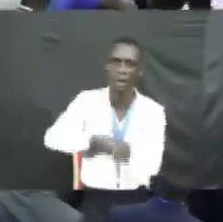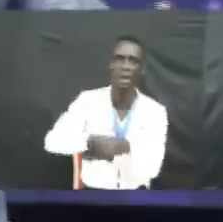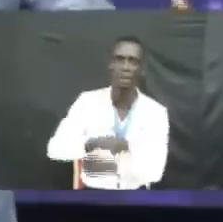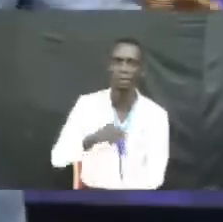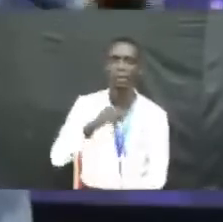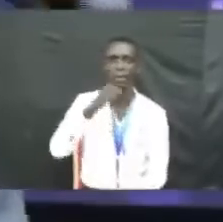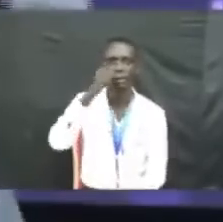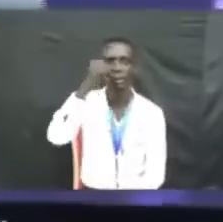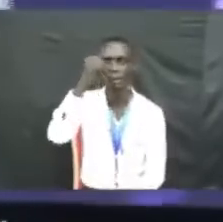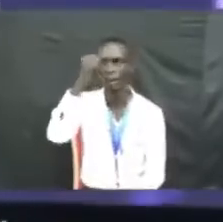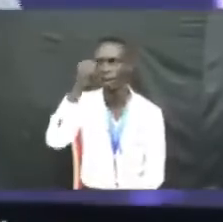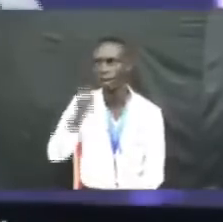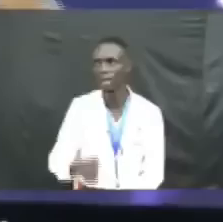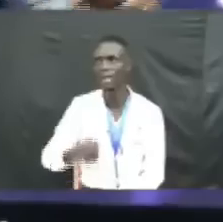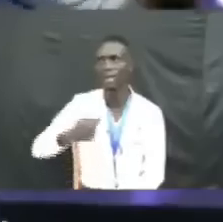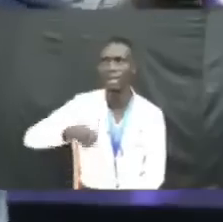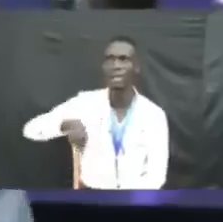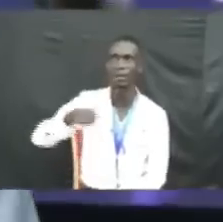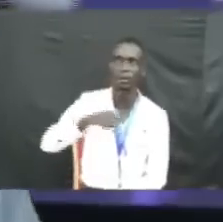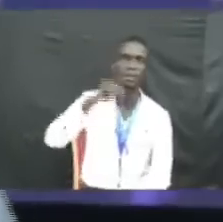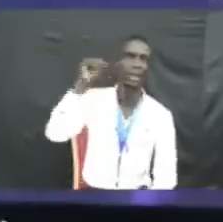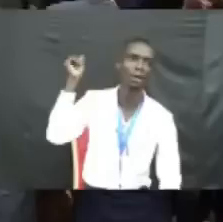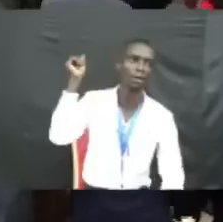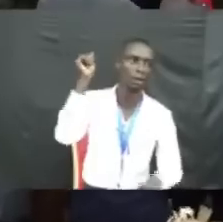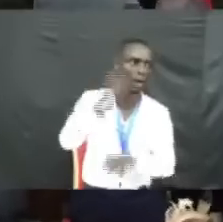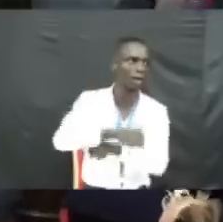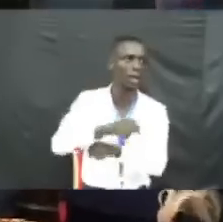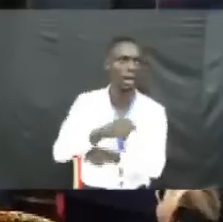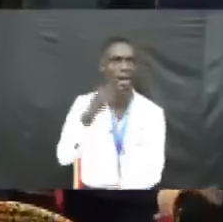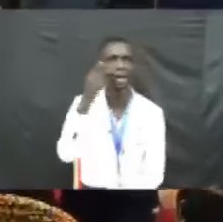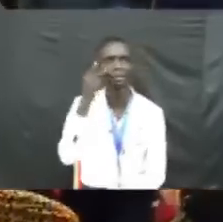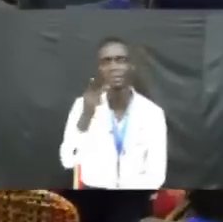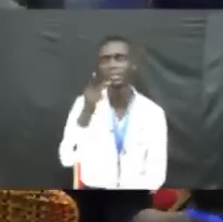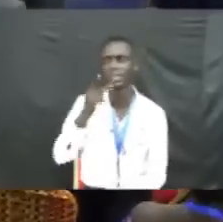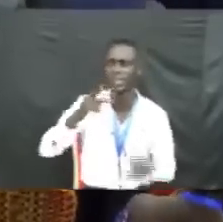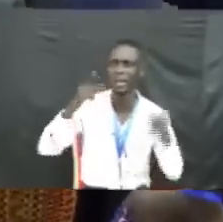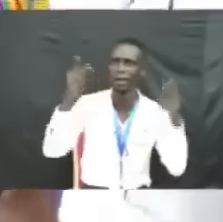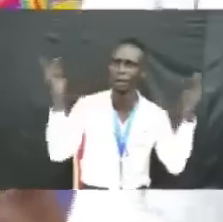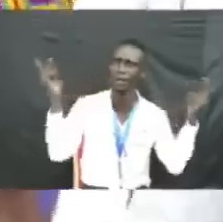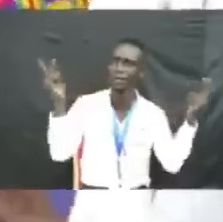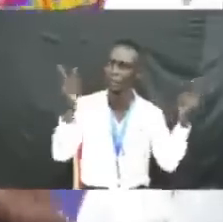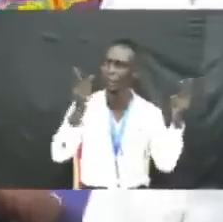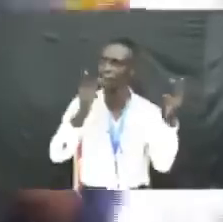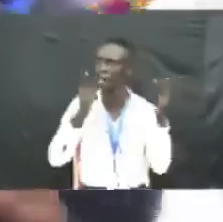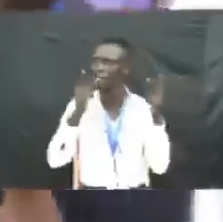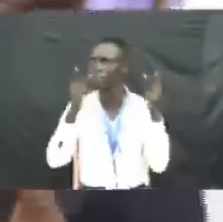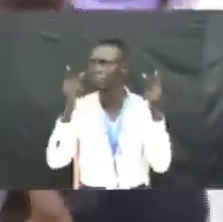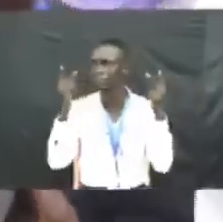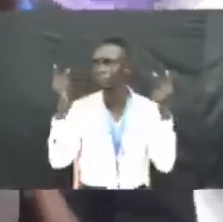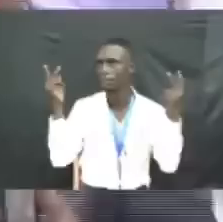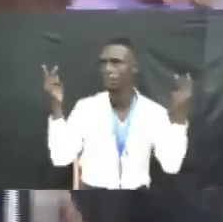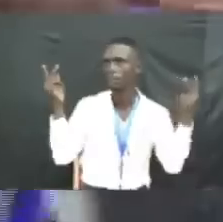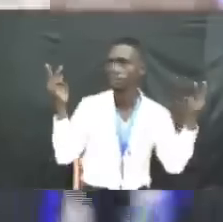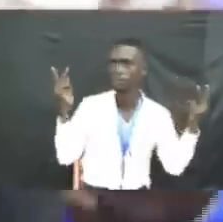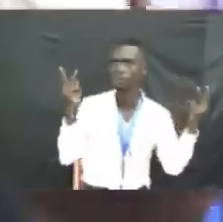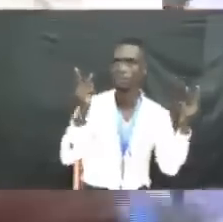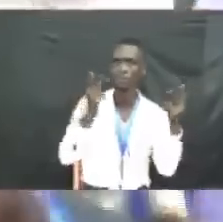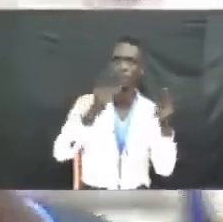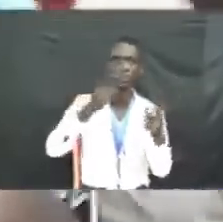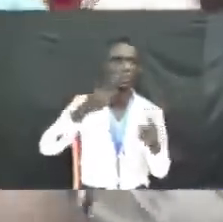overcome. Surely, surely we shall overcome. See the victory. See the